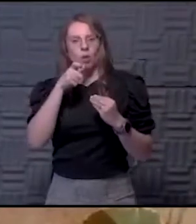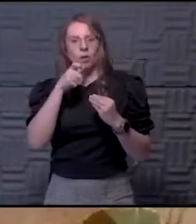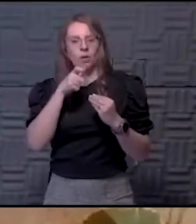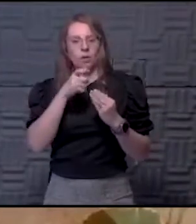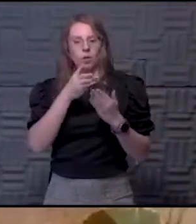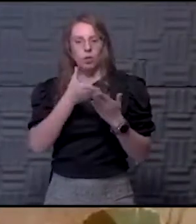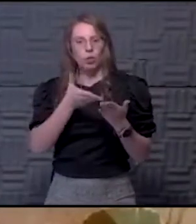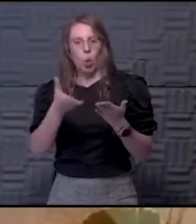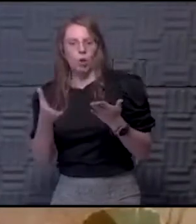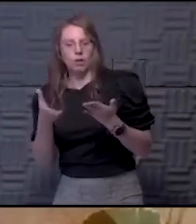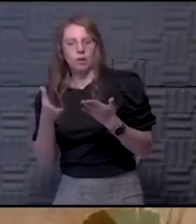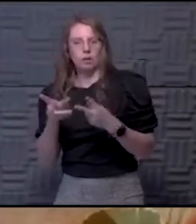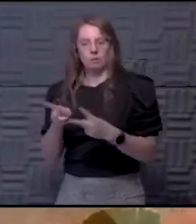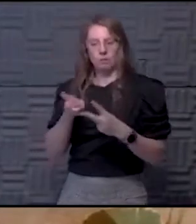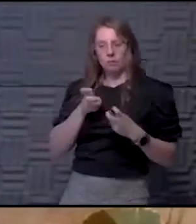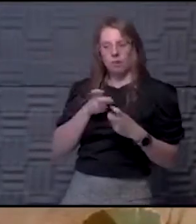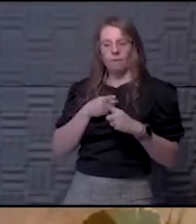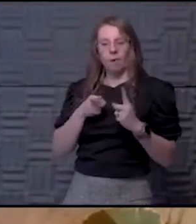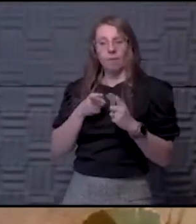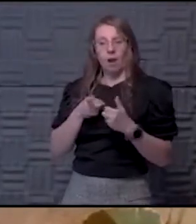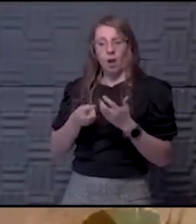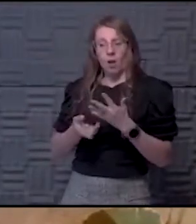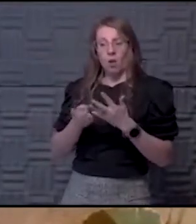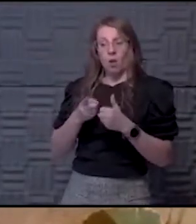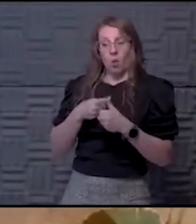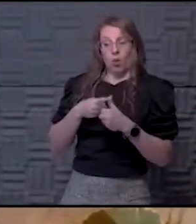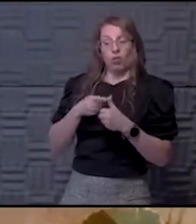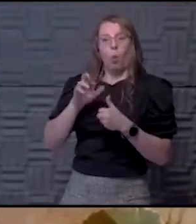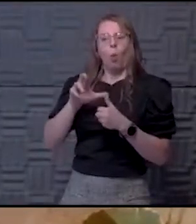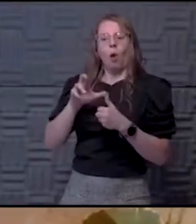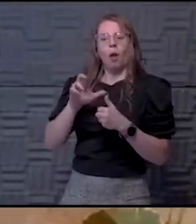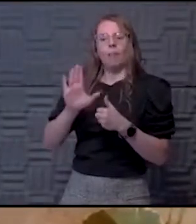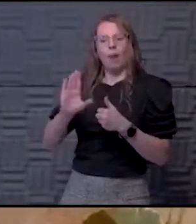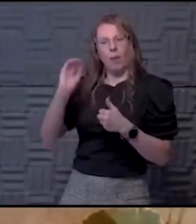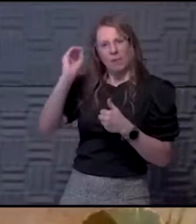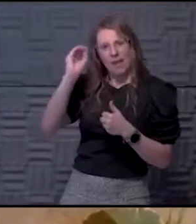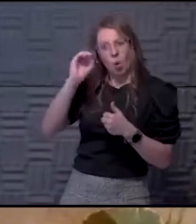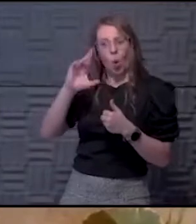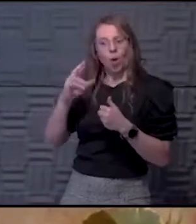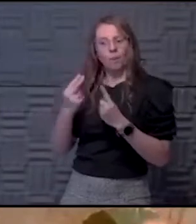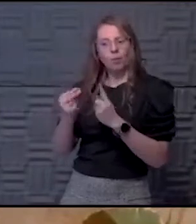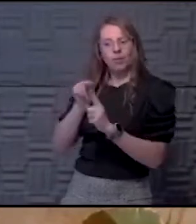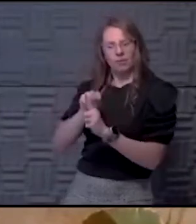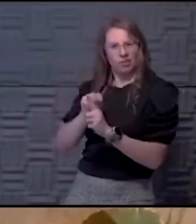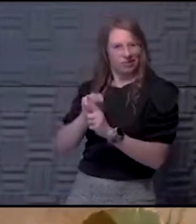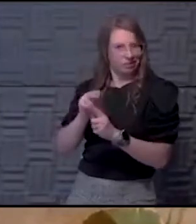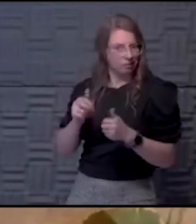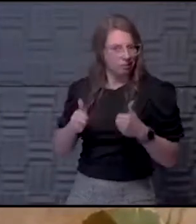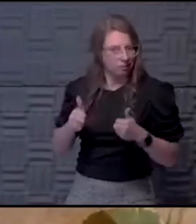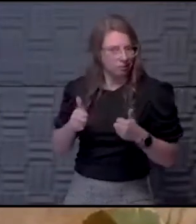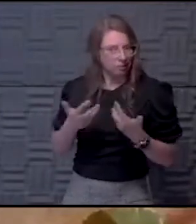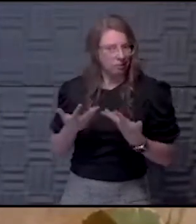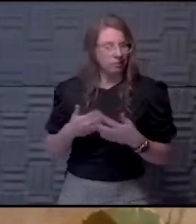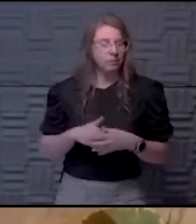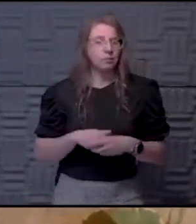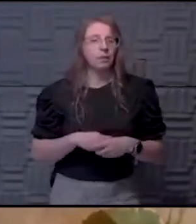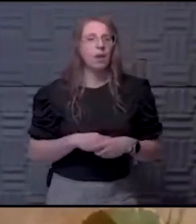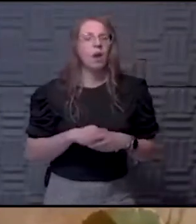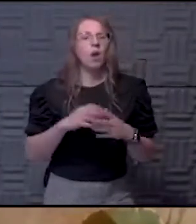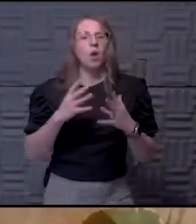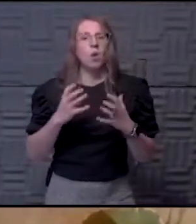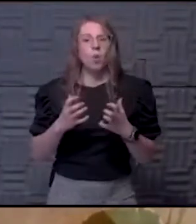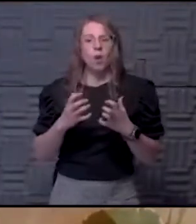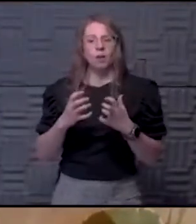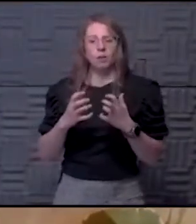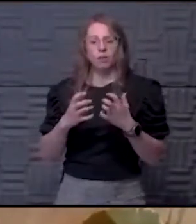sources that you're going to, and are they original, or are they someone's opinion or perception of something? And we want to really be able to